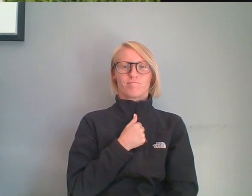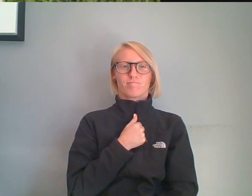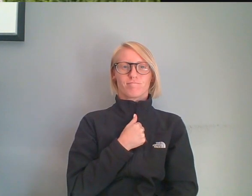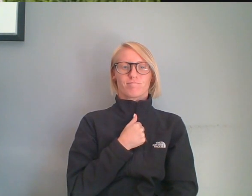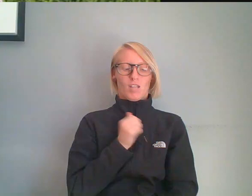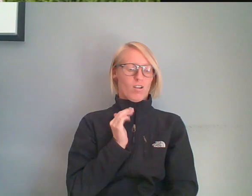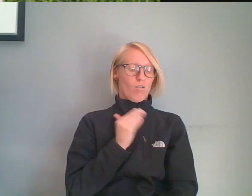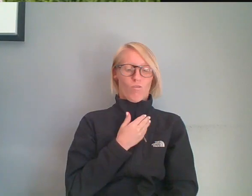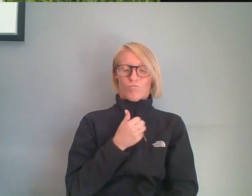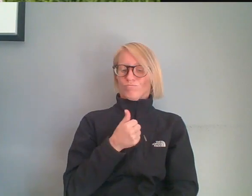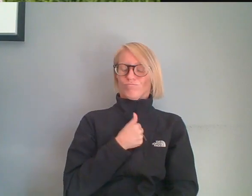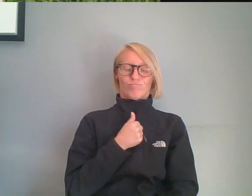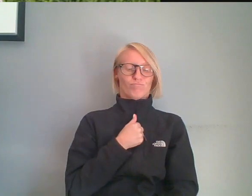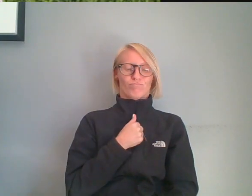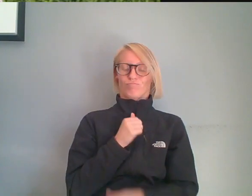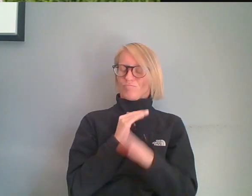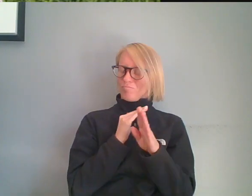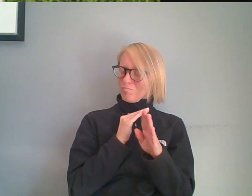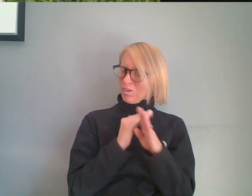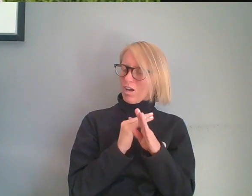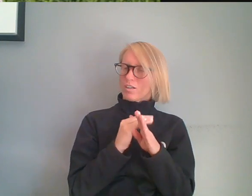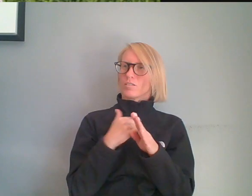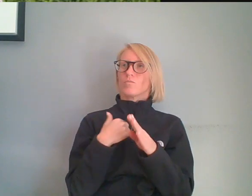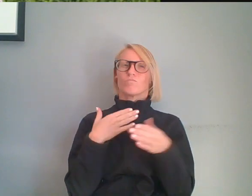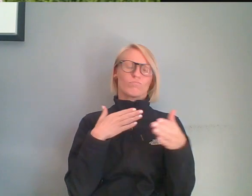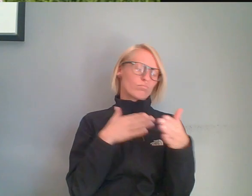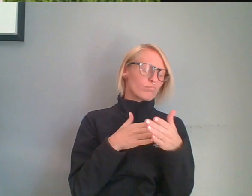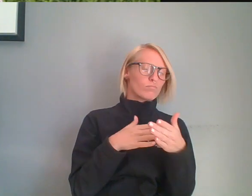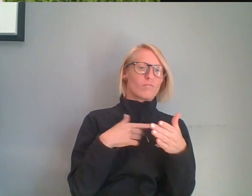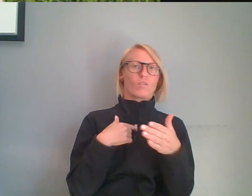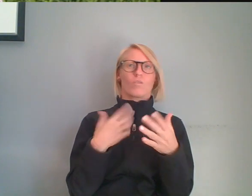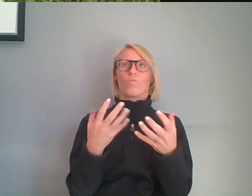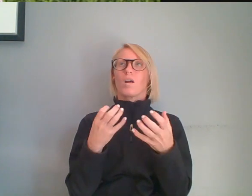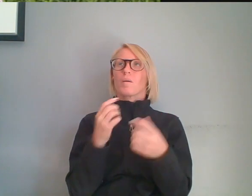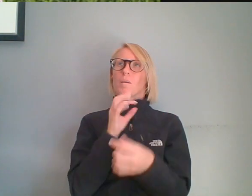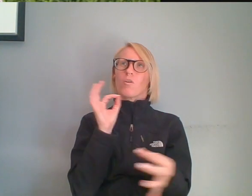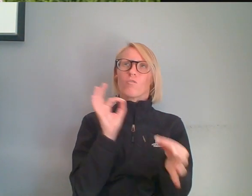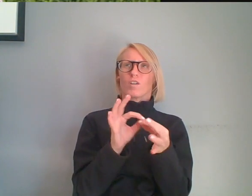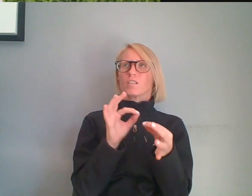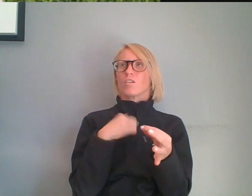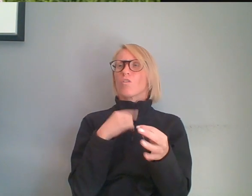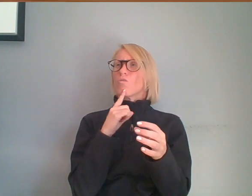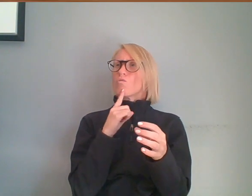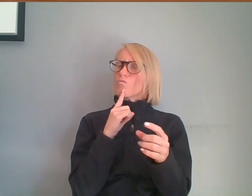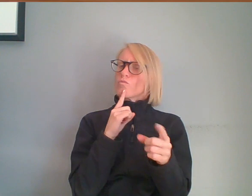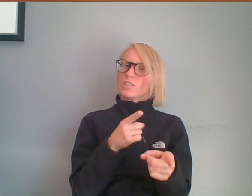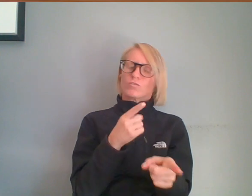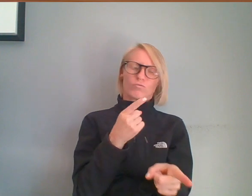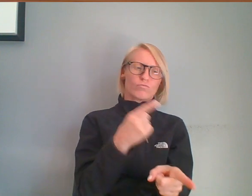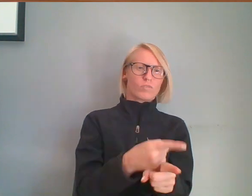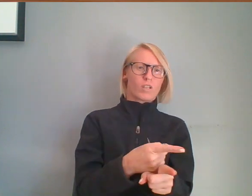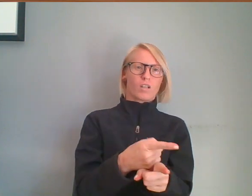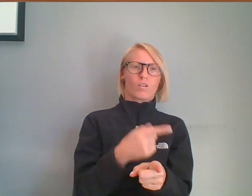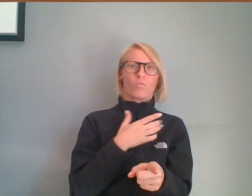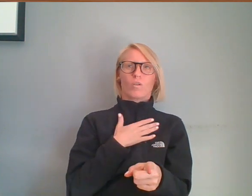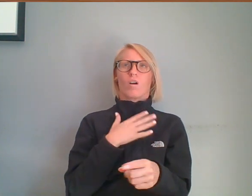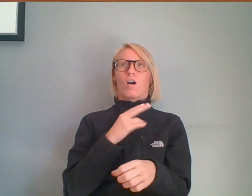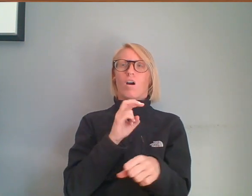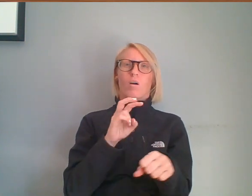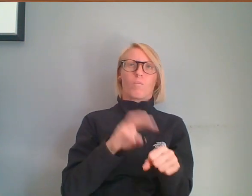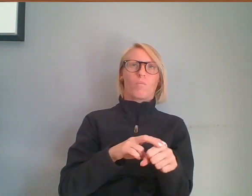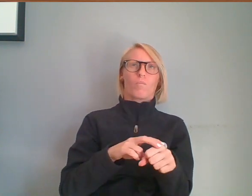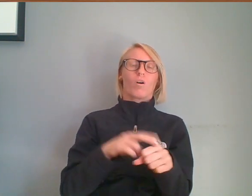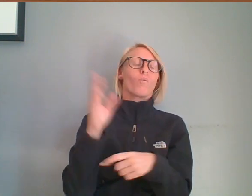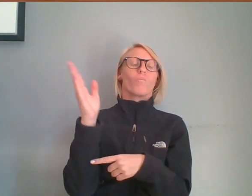own way. We want to be perfect. We want to give the right answer. We want our toasts to be incredibly